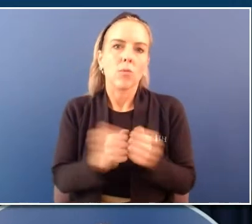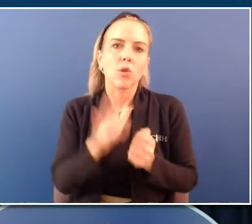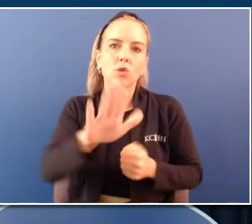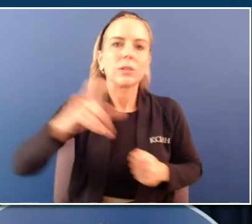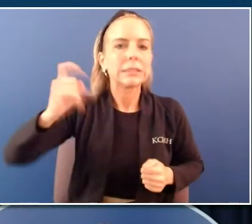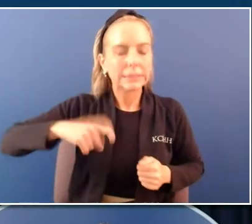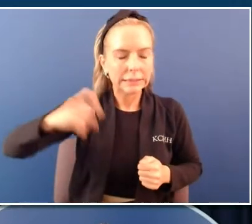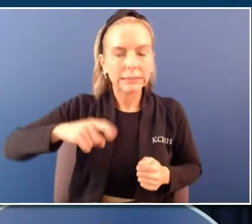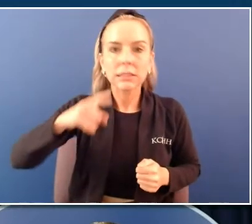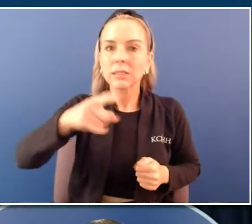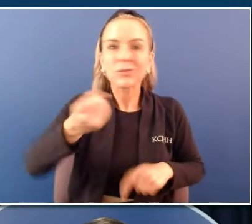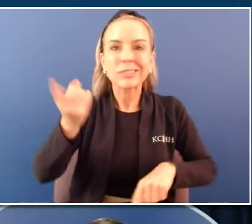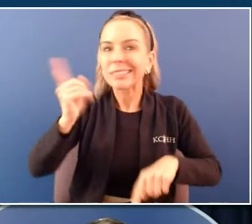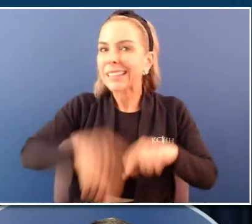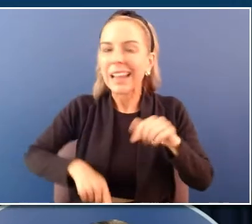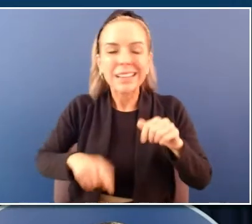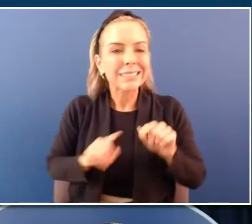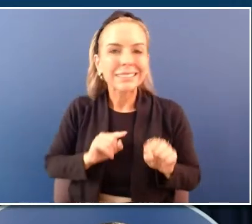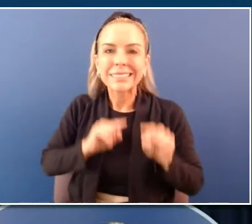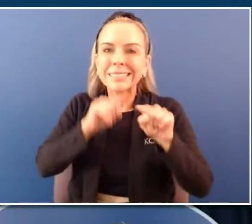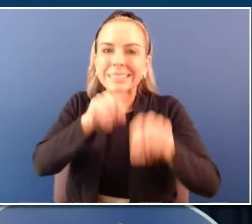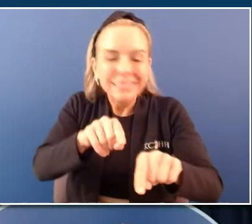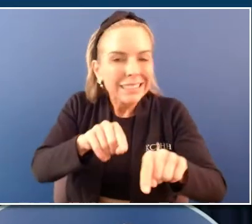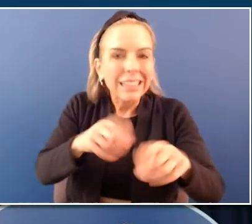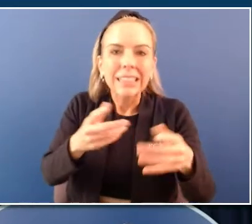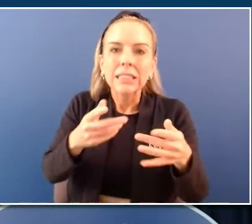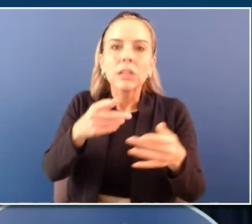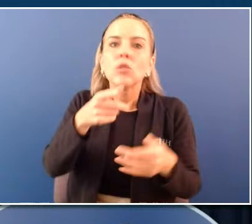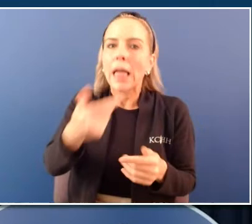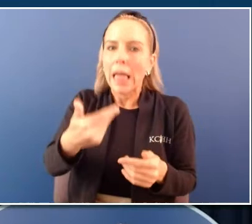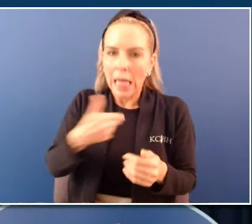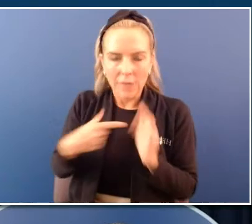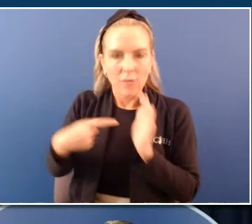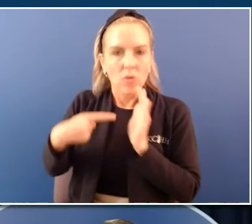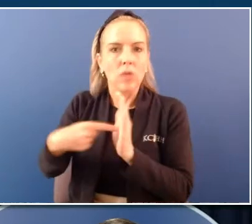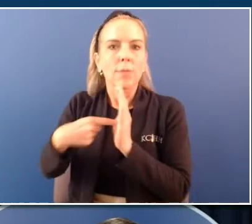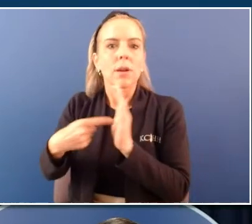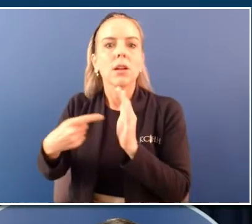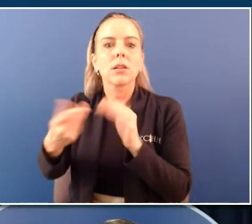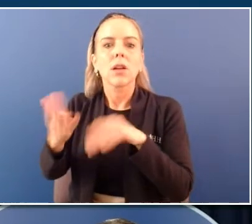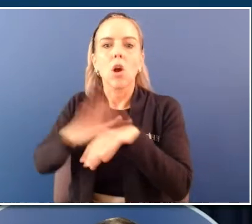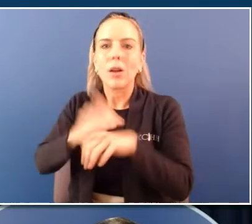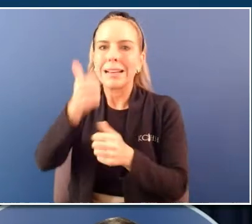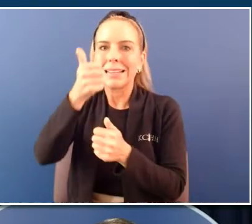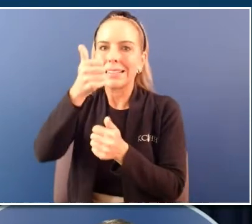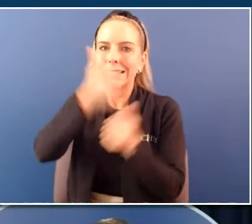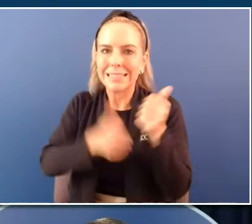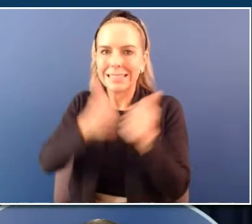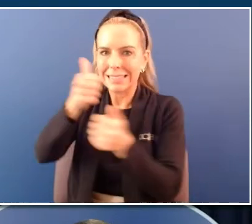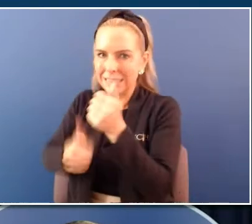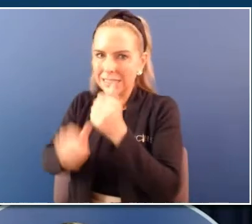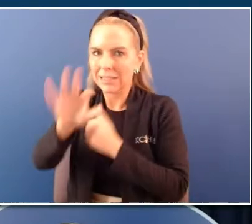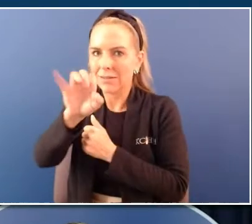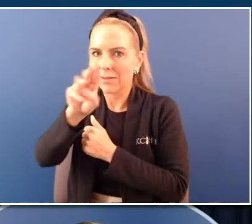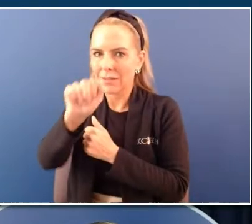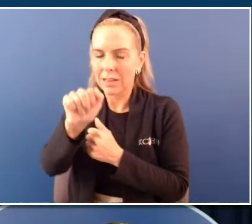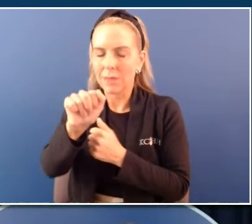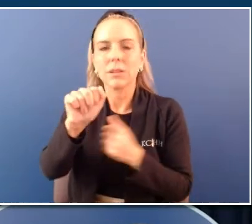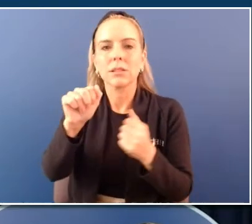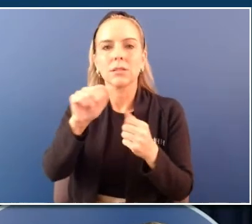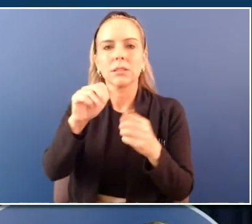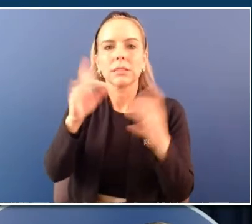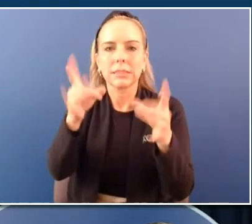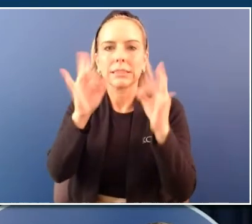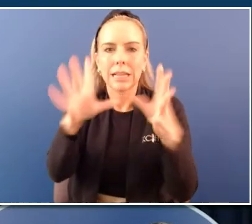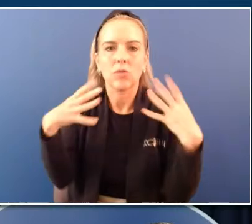it to one of these locations, they also have representatives at each of the FEMA disaster recovery centers. So let me go